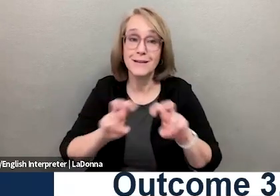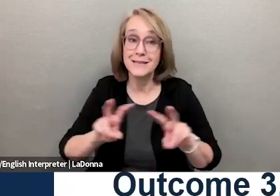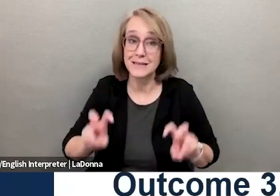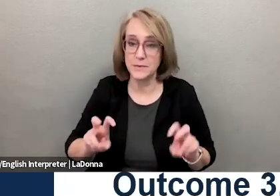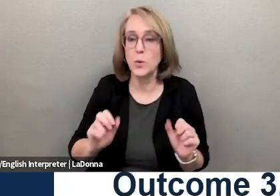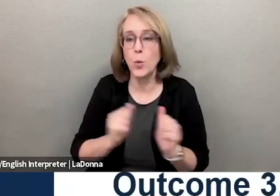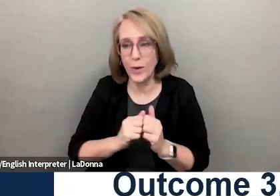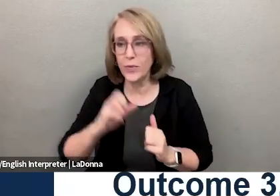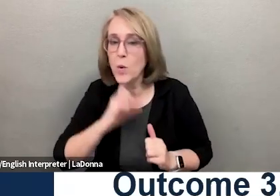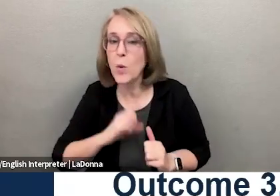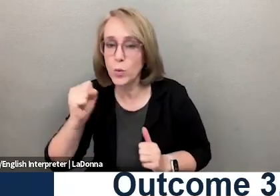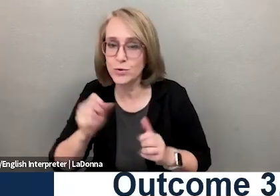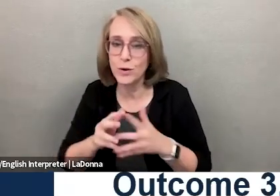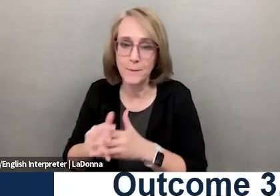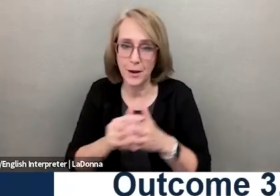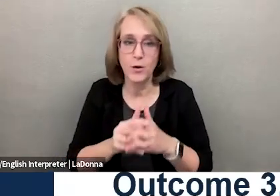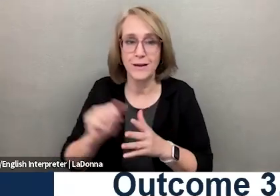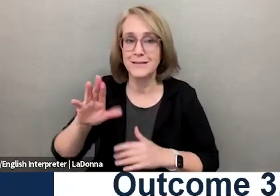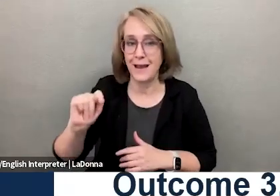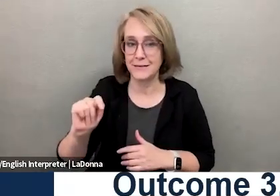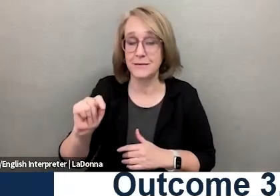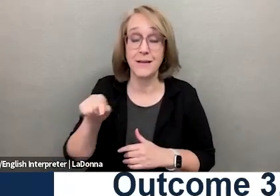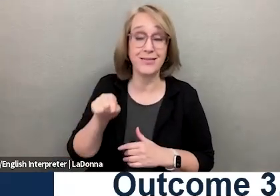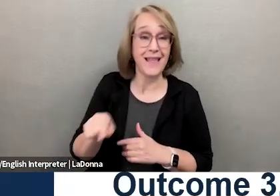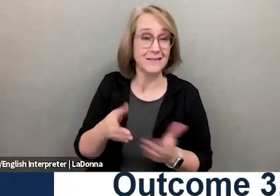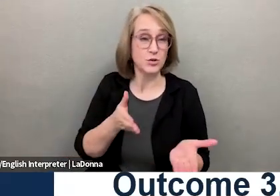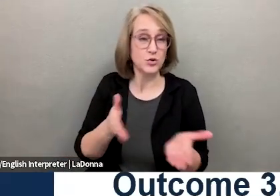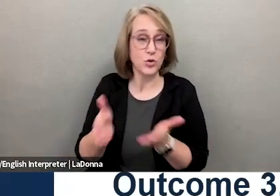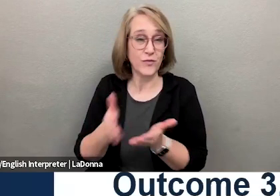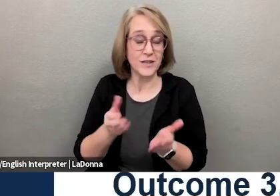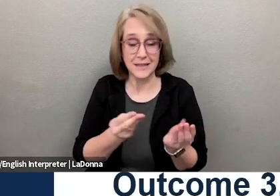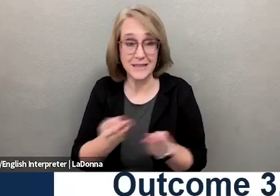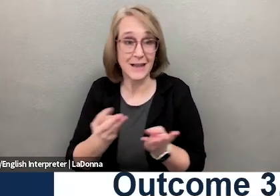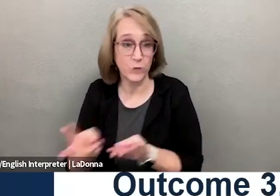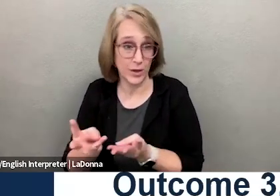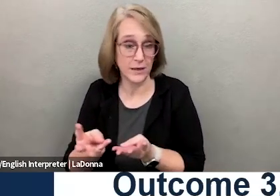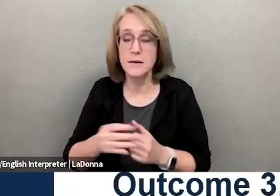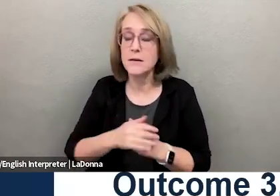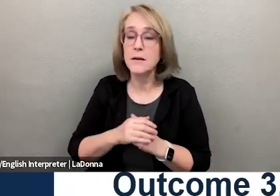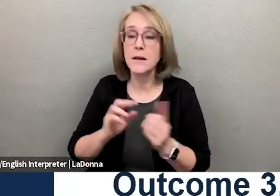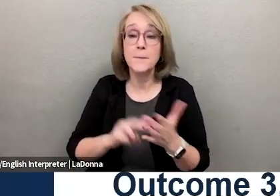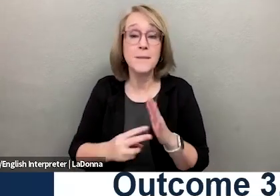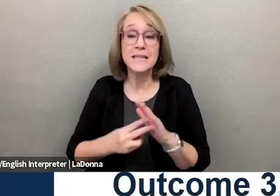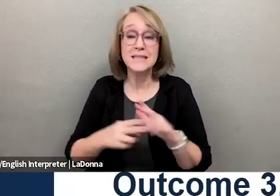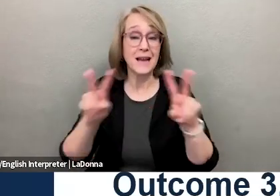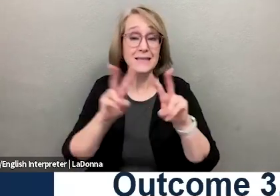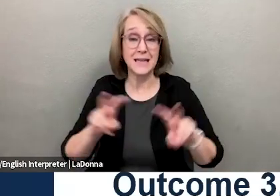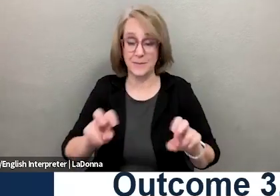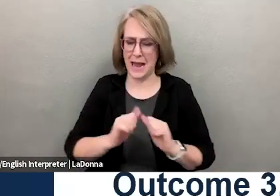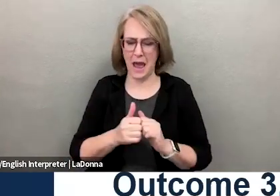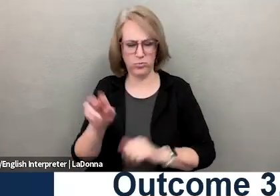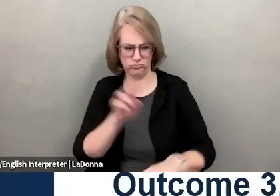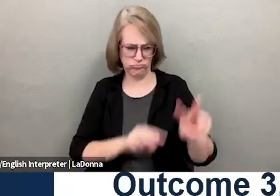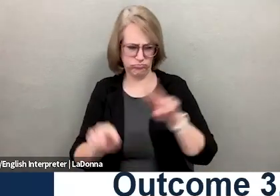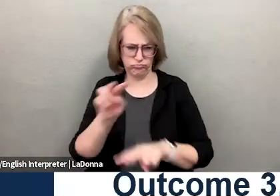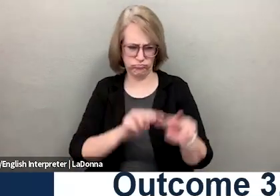the Older Americans Act service delivery, so that we're really assessing caregivers' needs so that we can adequately be